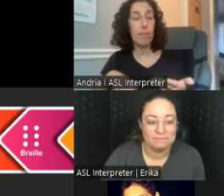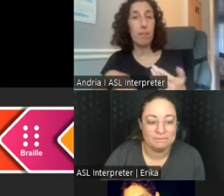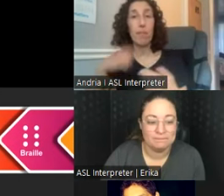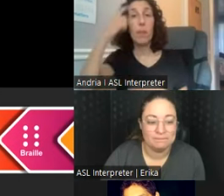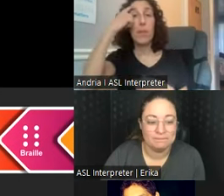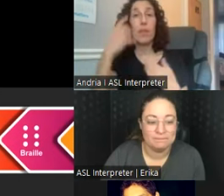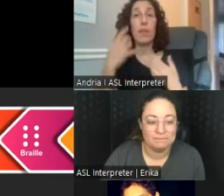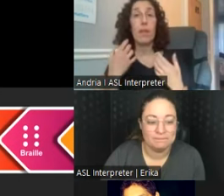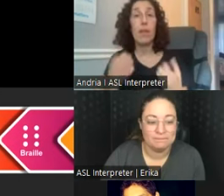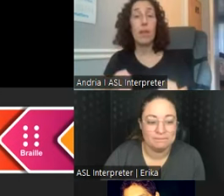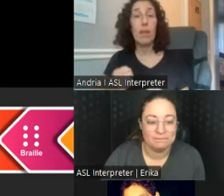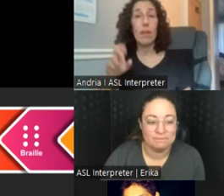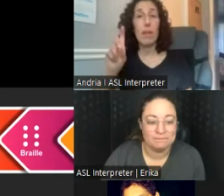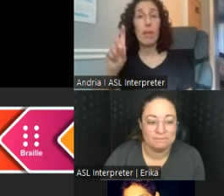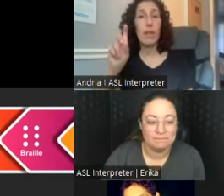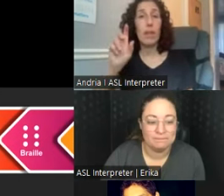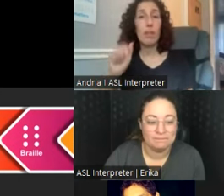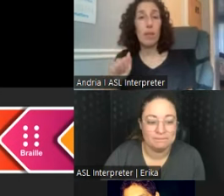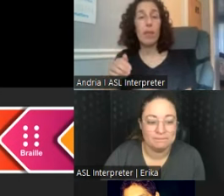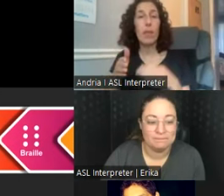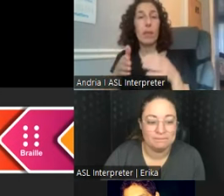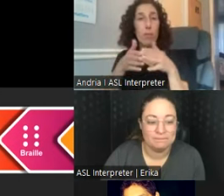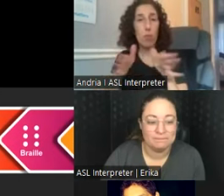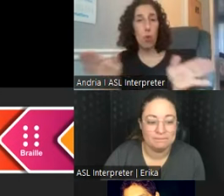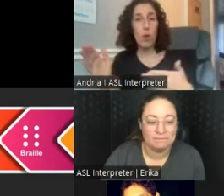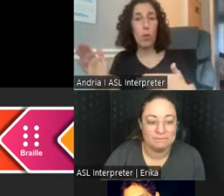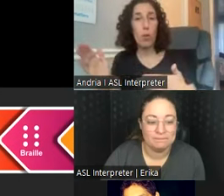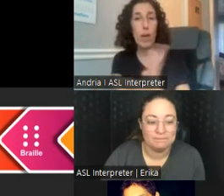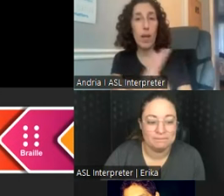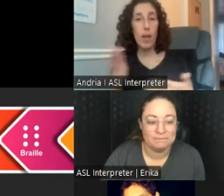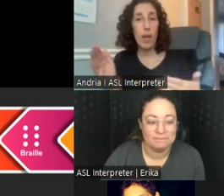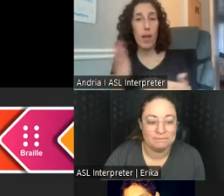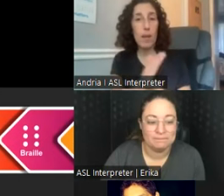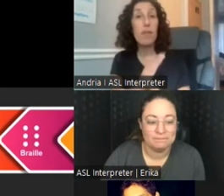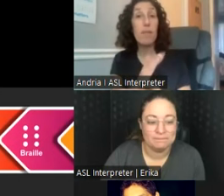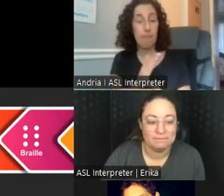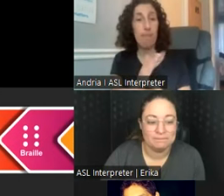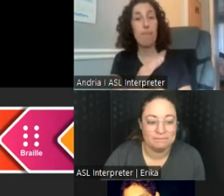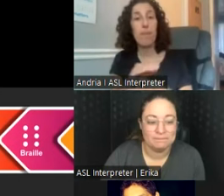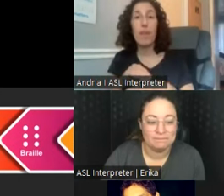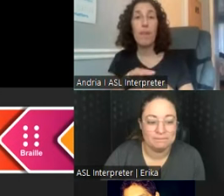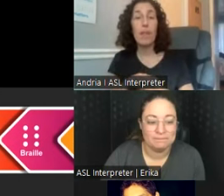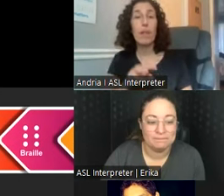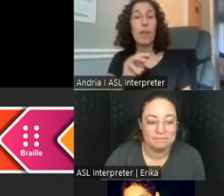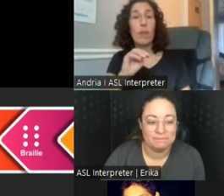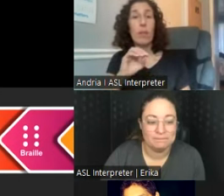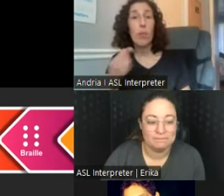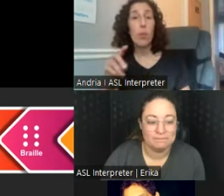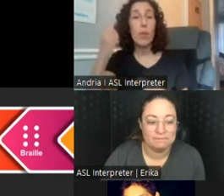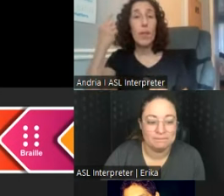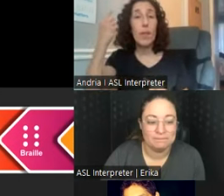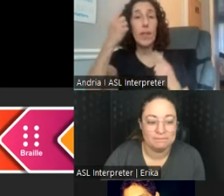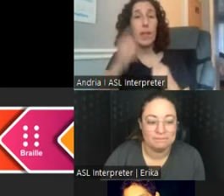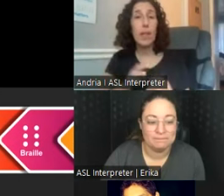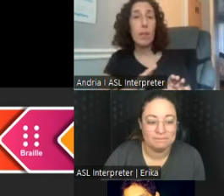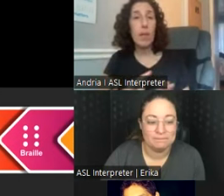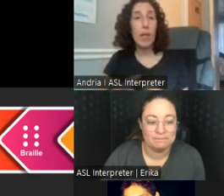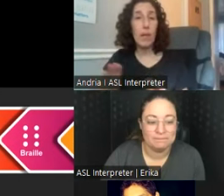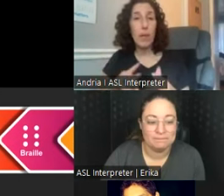range of mental and emotional conditions that affect a person's mood, thinking, and behavior. Many